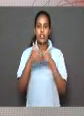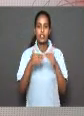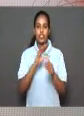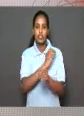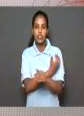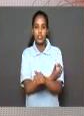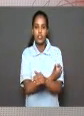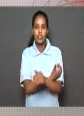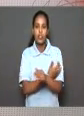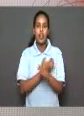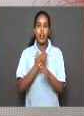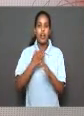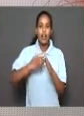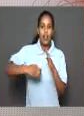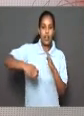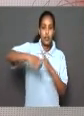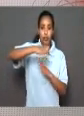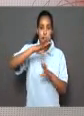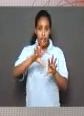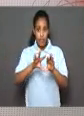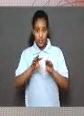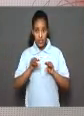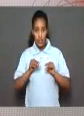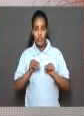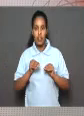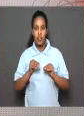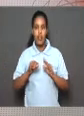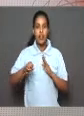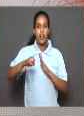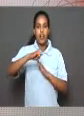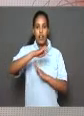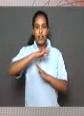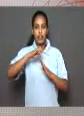ionization energy, electron affinity,